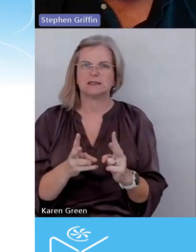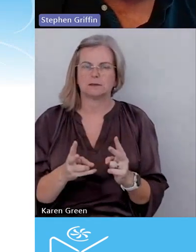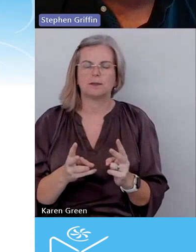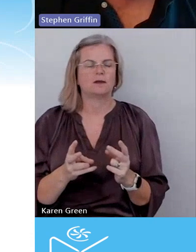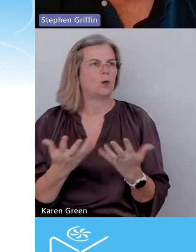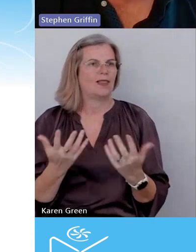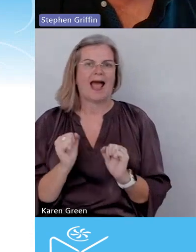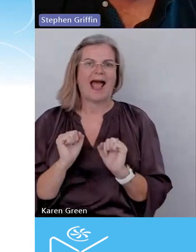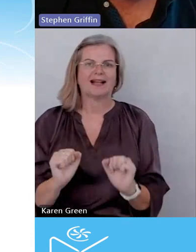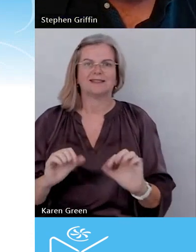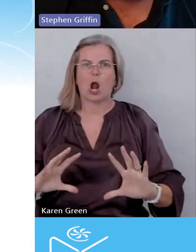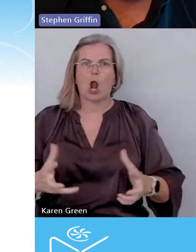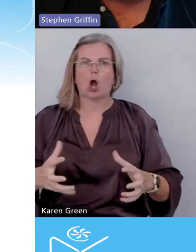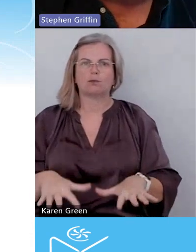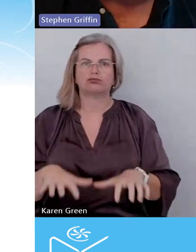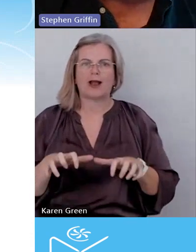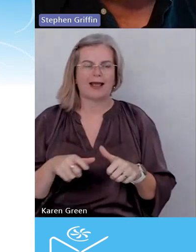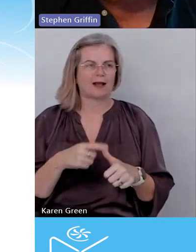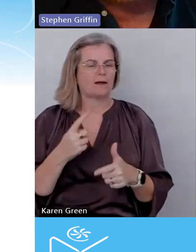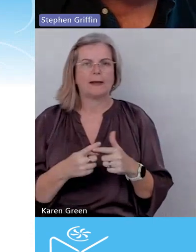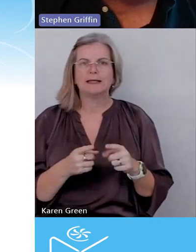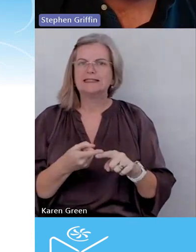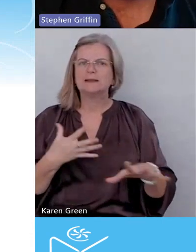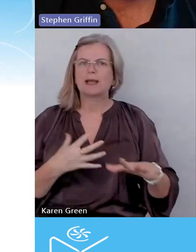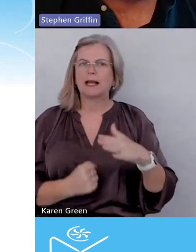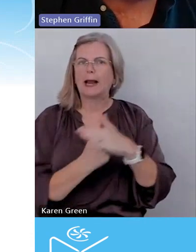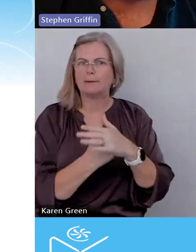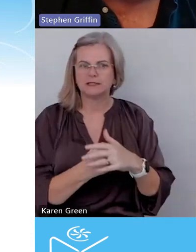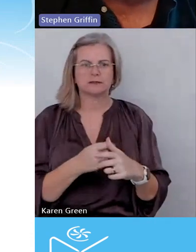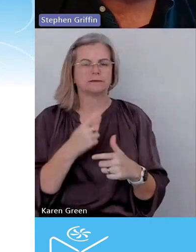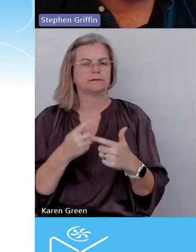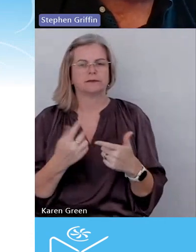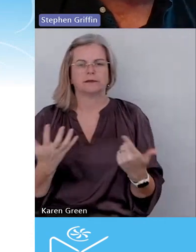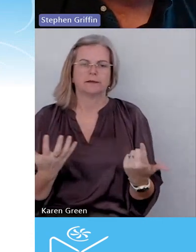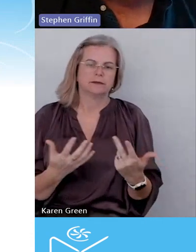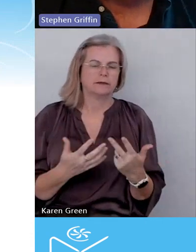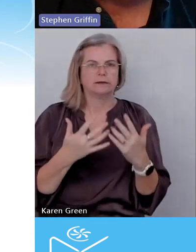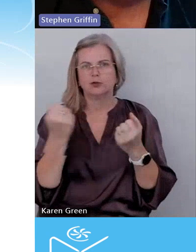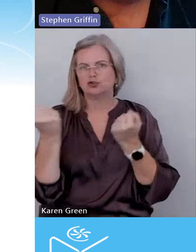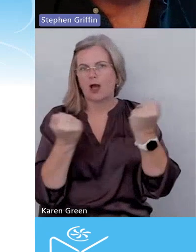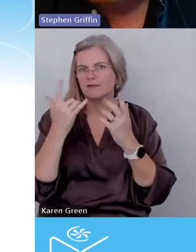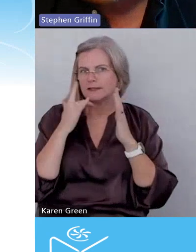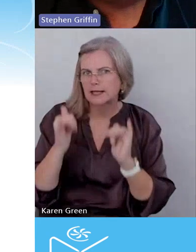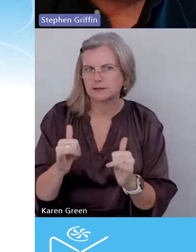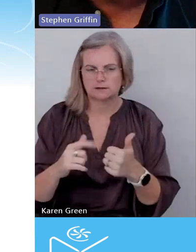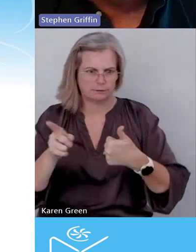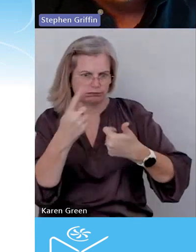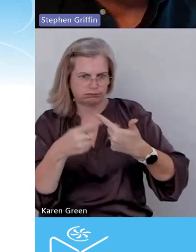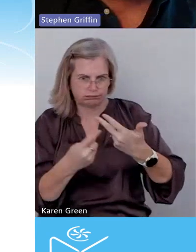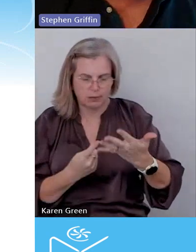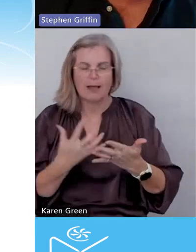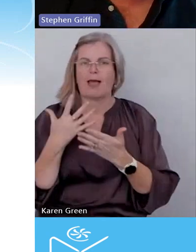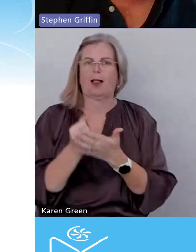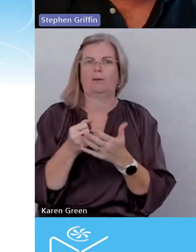etc. We have speed limits. And all of these things allow us to go about our usual daily lives without really worrying on an